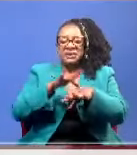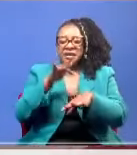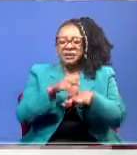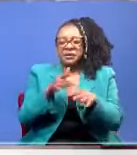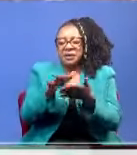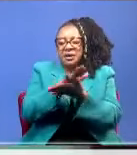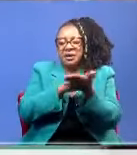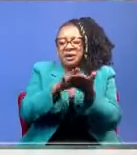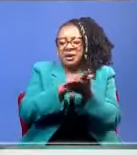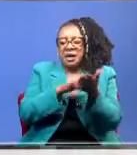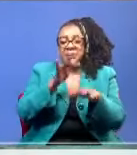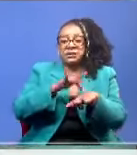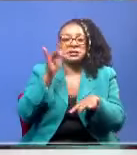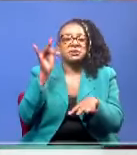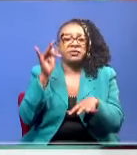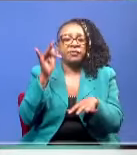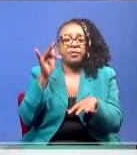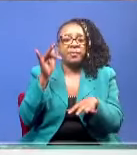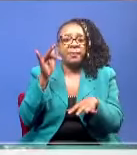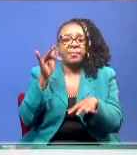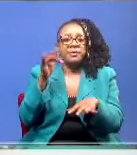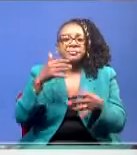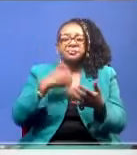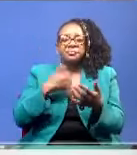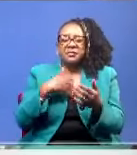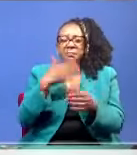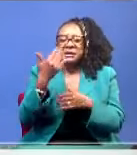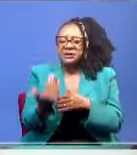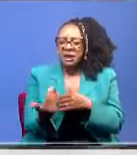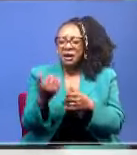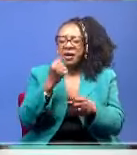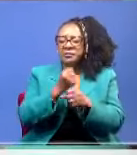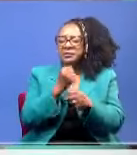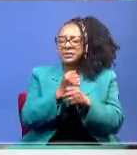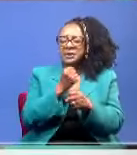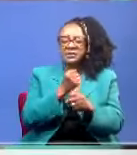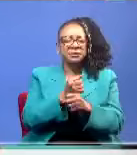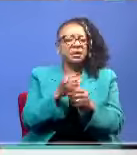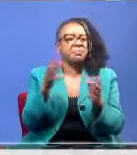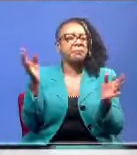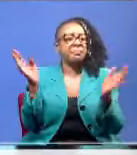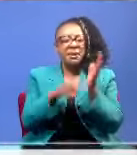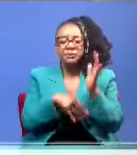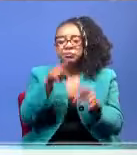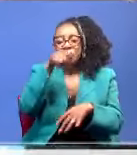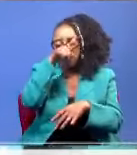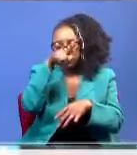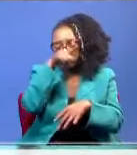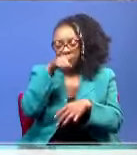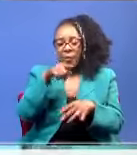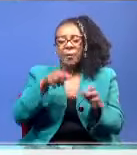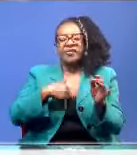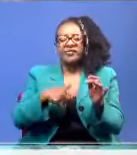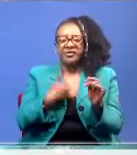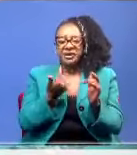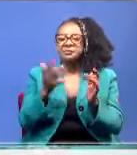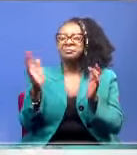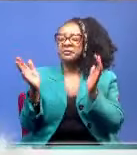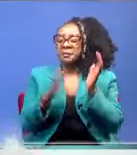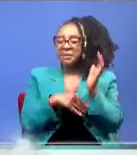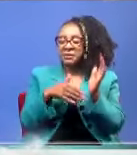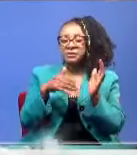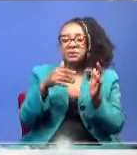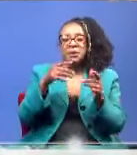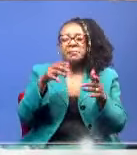za siri. Mtoto wangu amejeruhiwa vibaya mbele na nyuma kwa wao mzungu. Tunasikia raha serikali ya Kenya